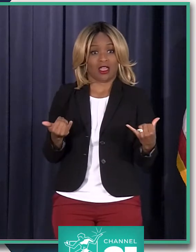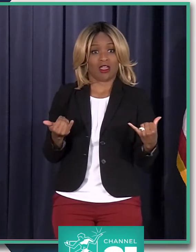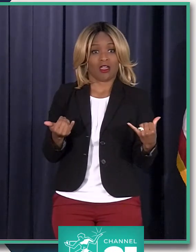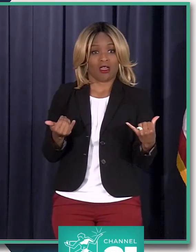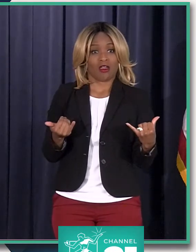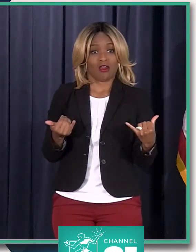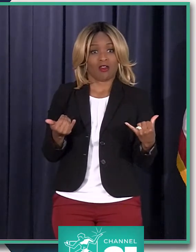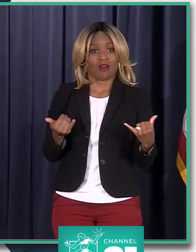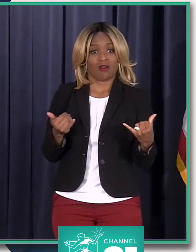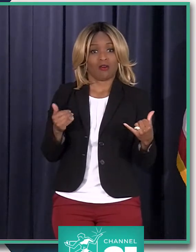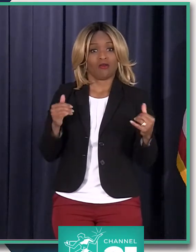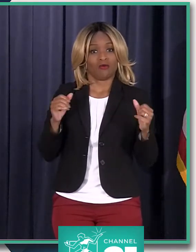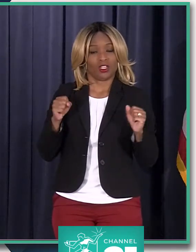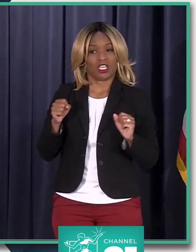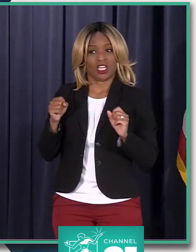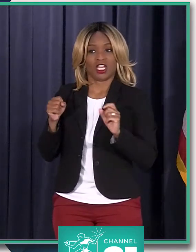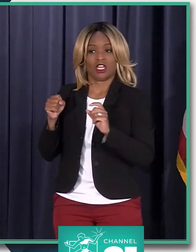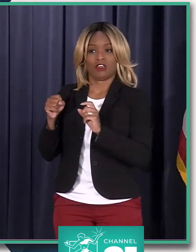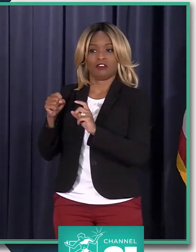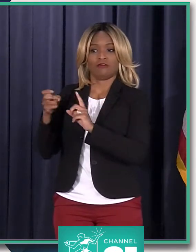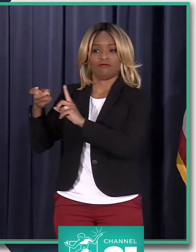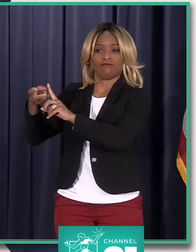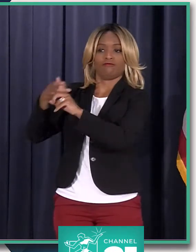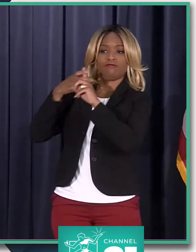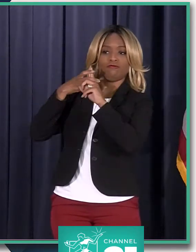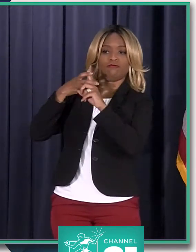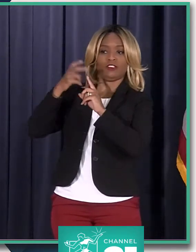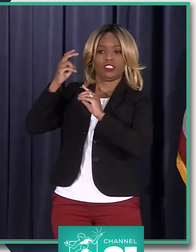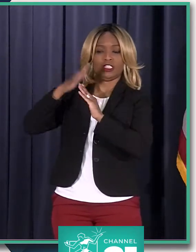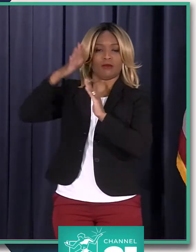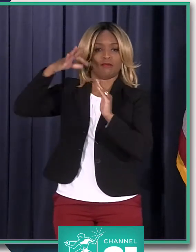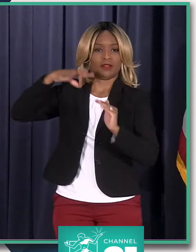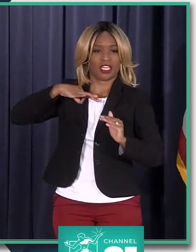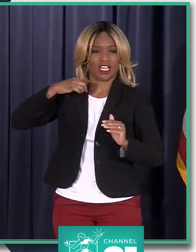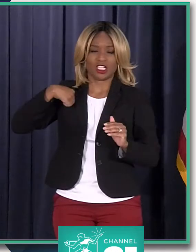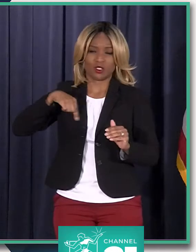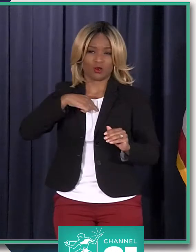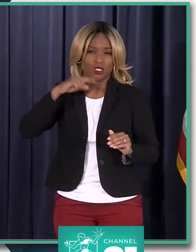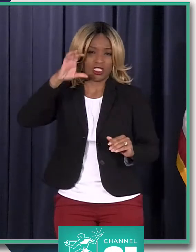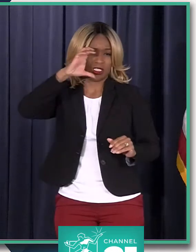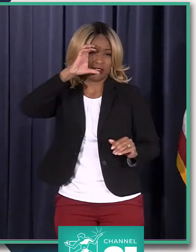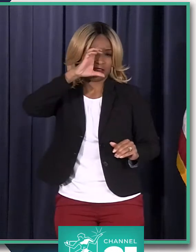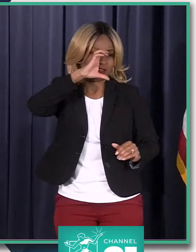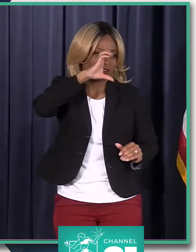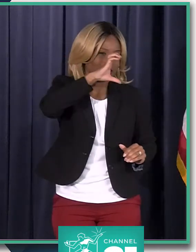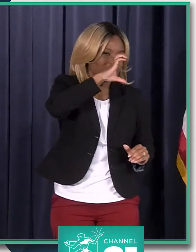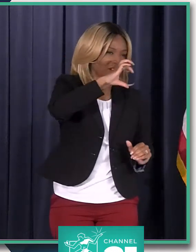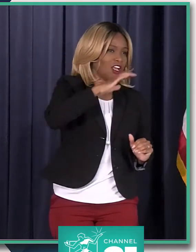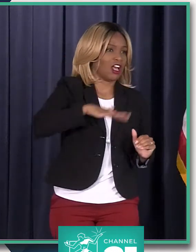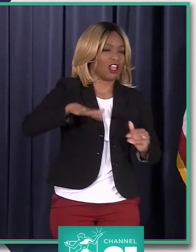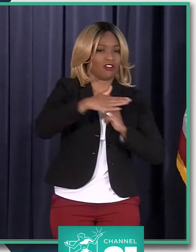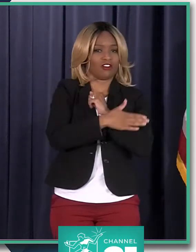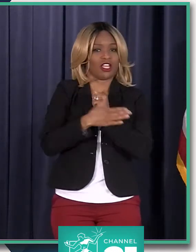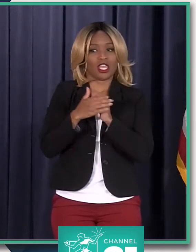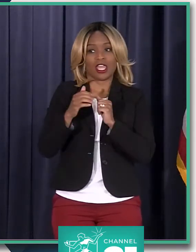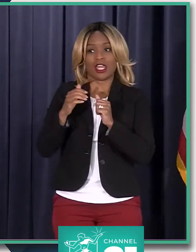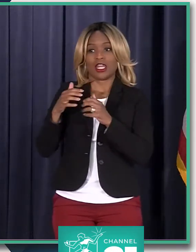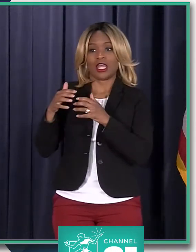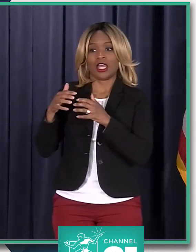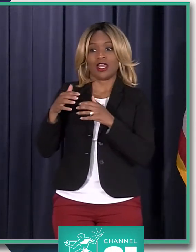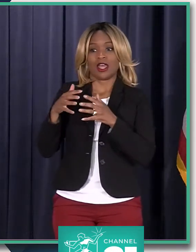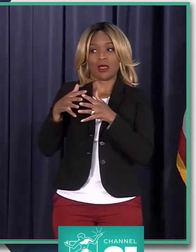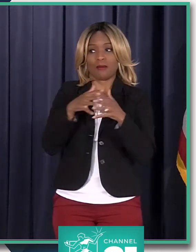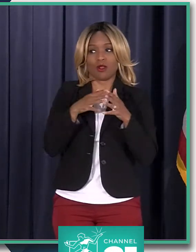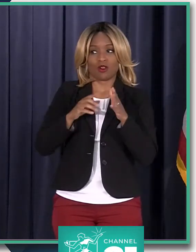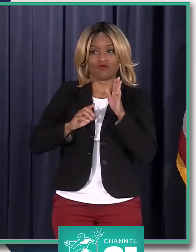we could go recruit a top national candidate. So we searched the country, and America's rising star in transit was down